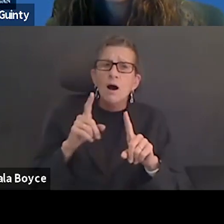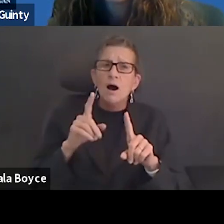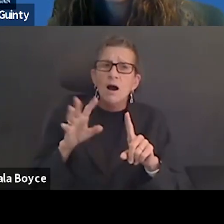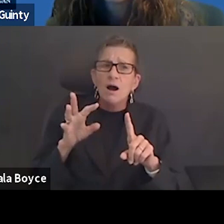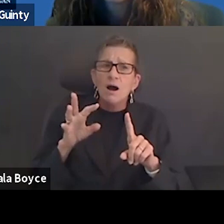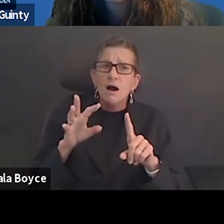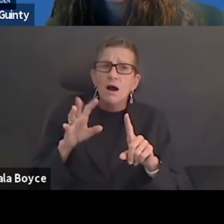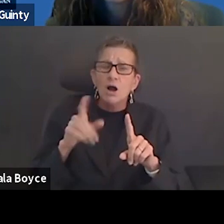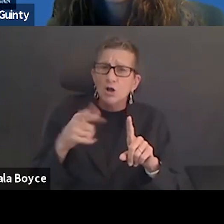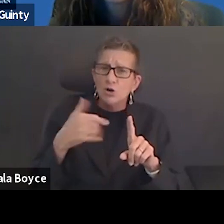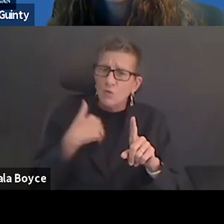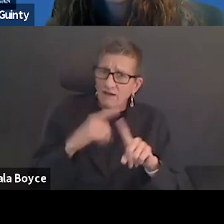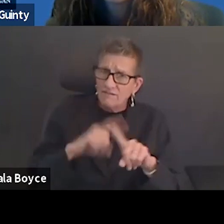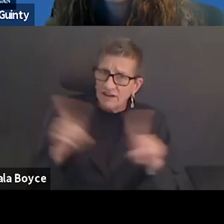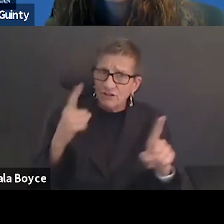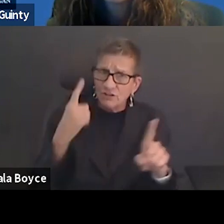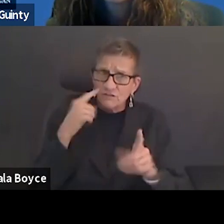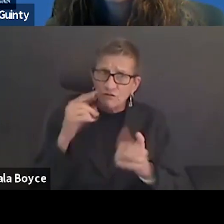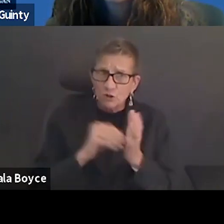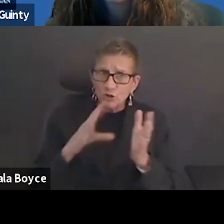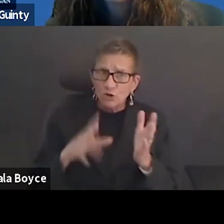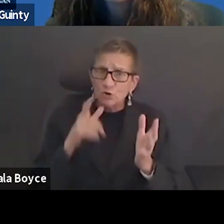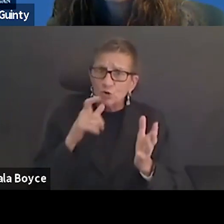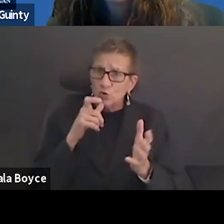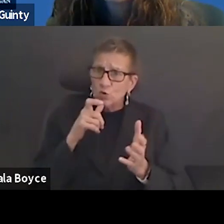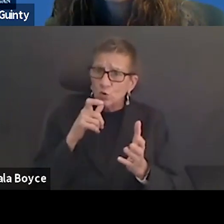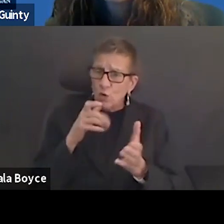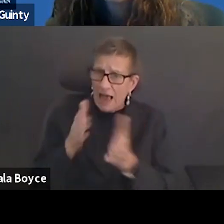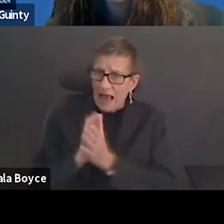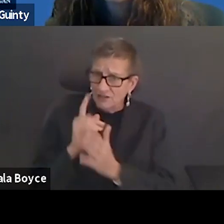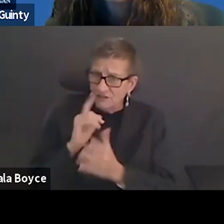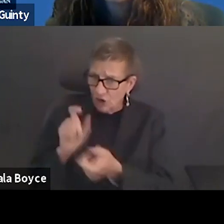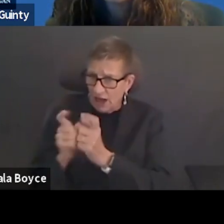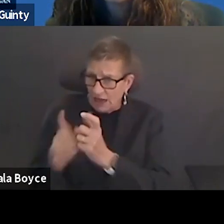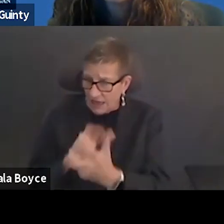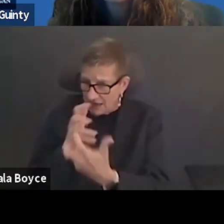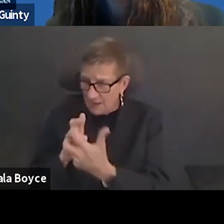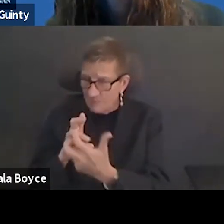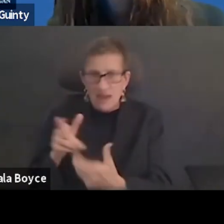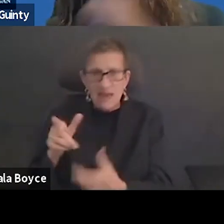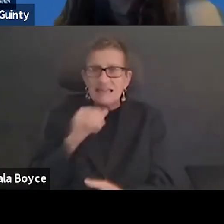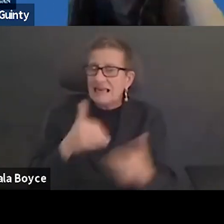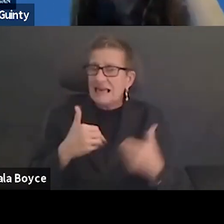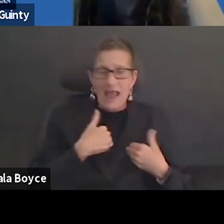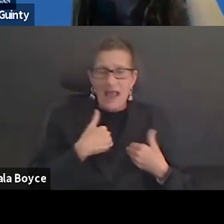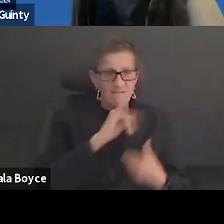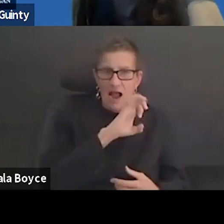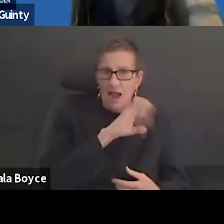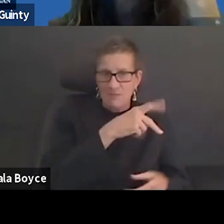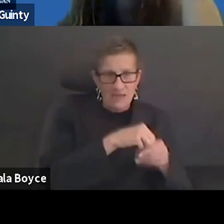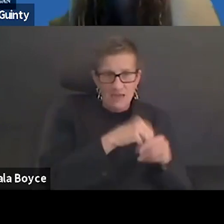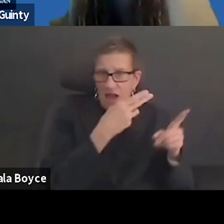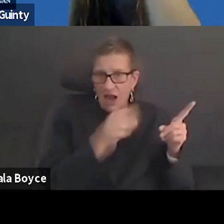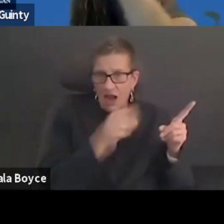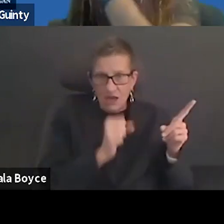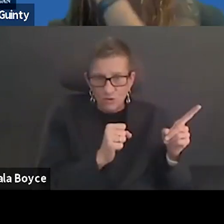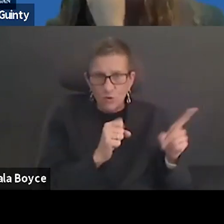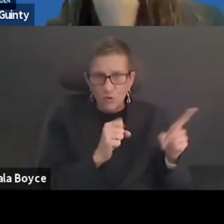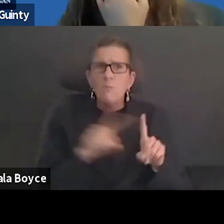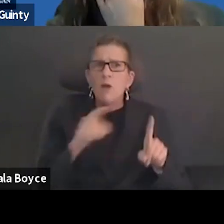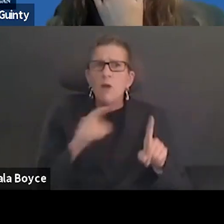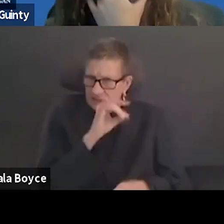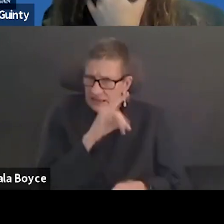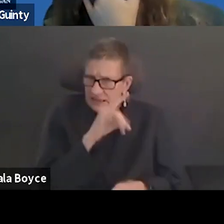are there differences for students who ask for accommodations who did not have an IEP in secondary school, but have received